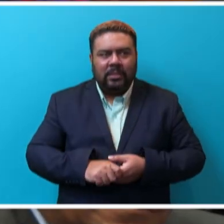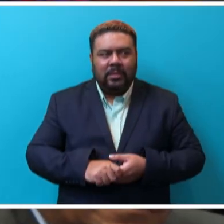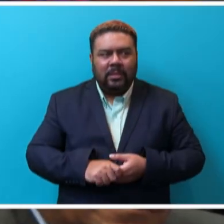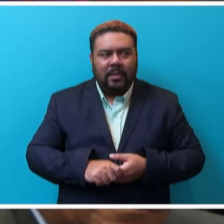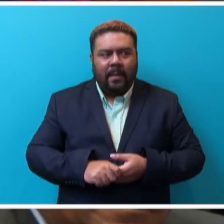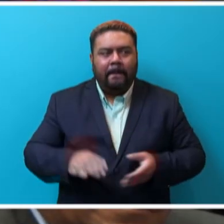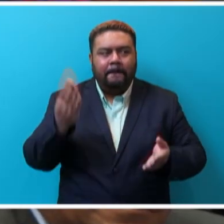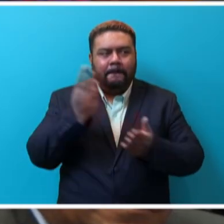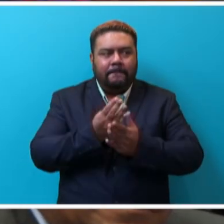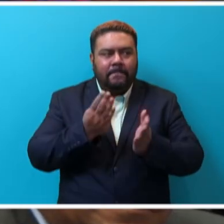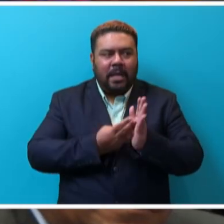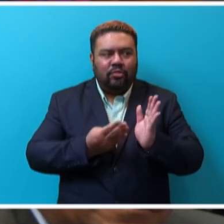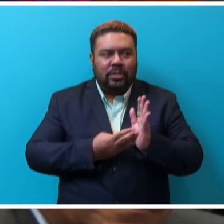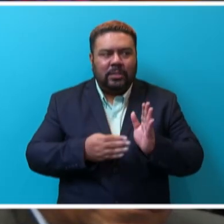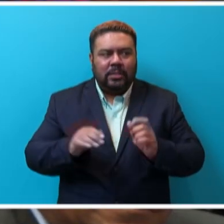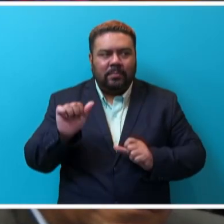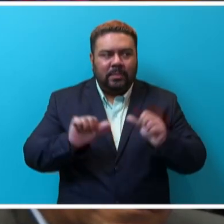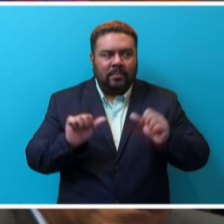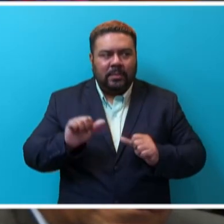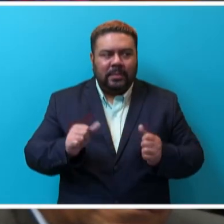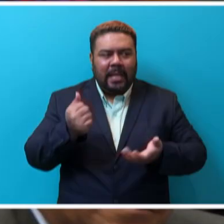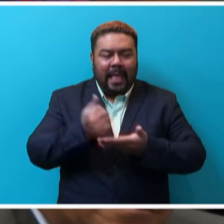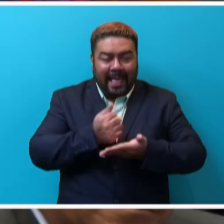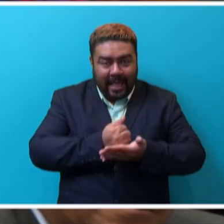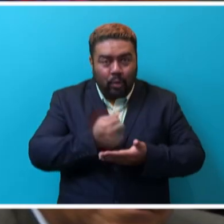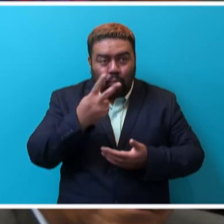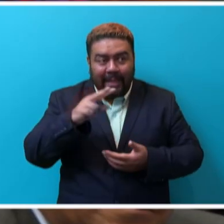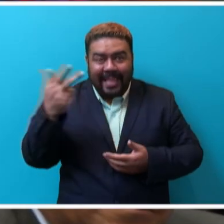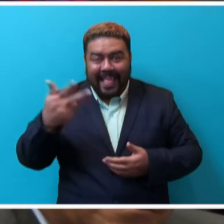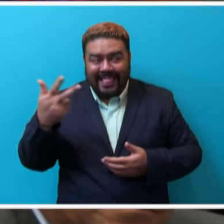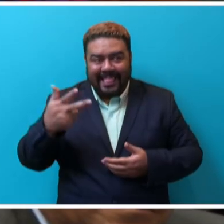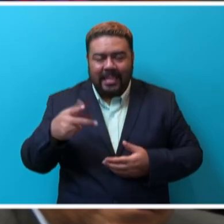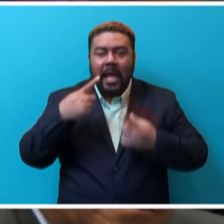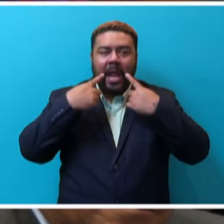Budget Amendment Act in 2018, announced through the national budget.